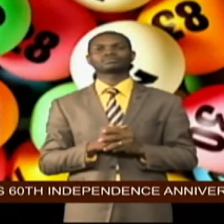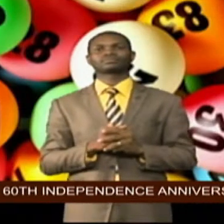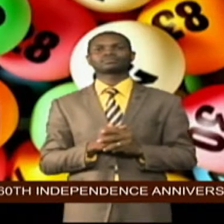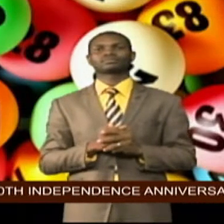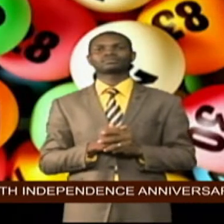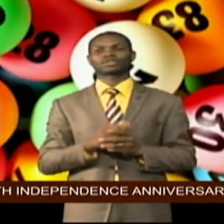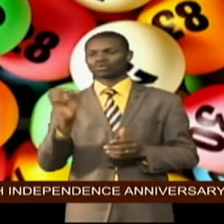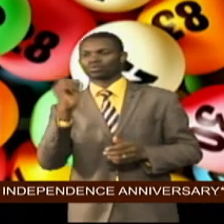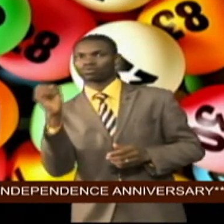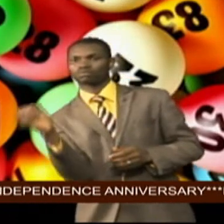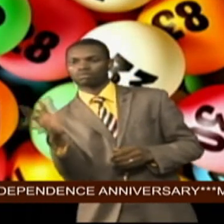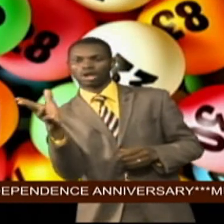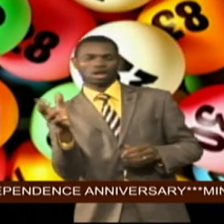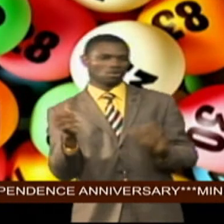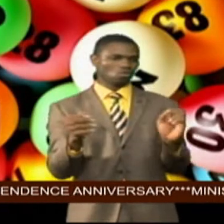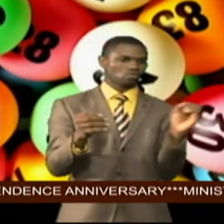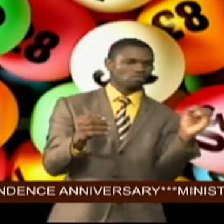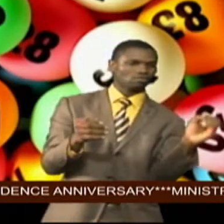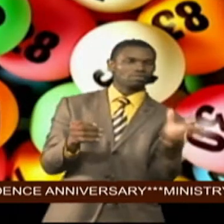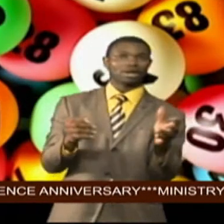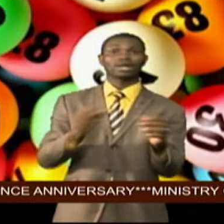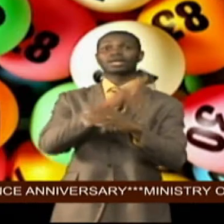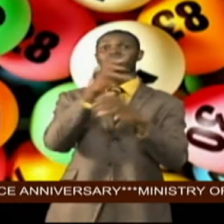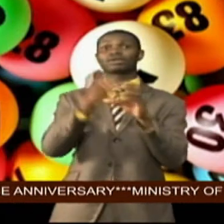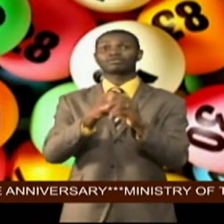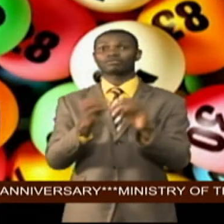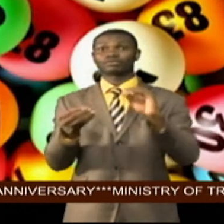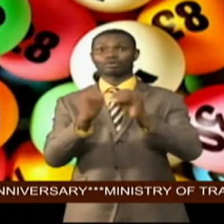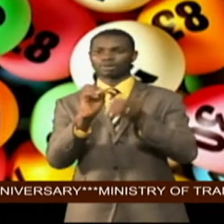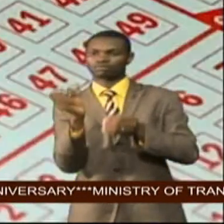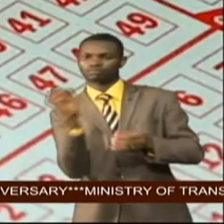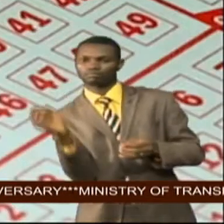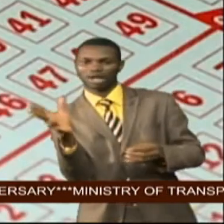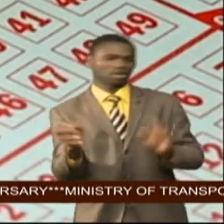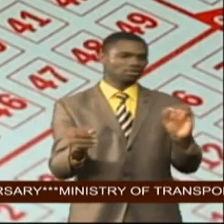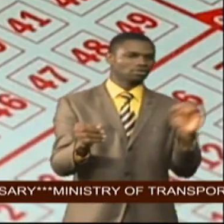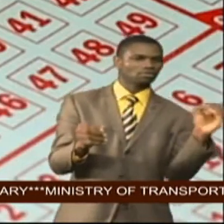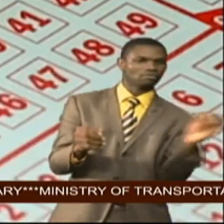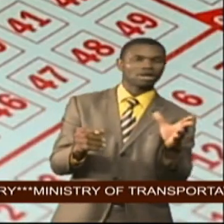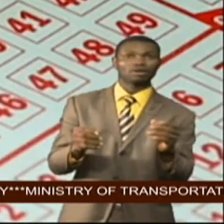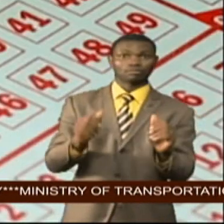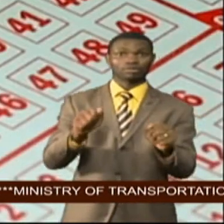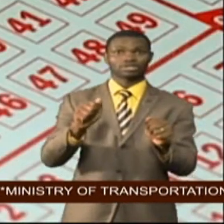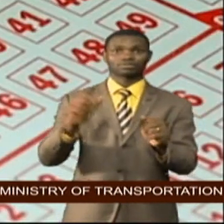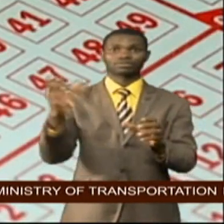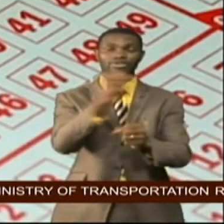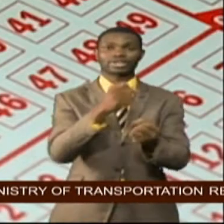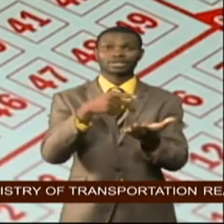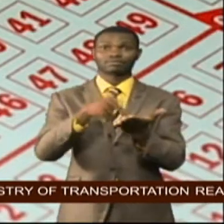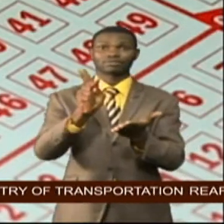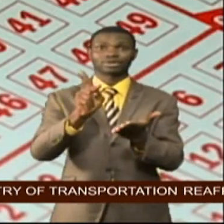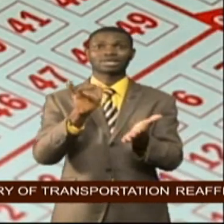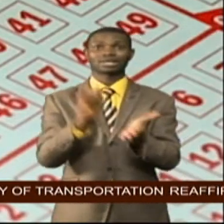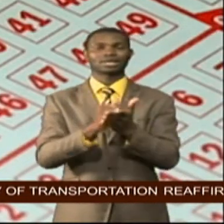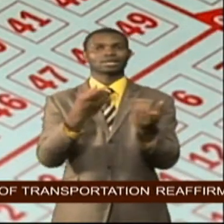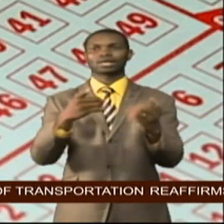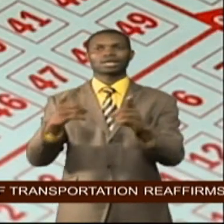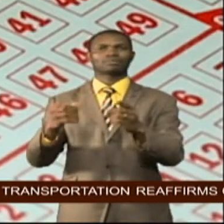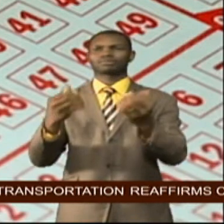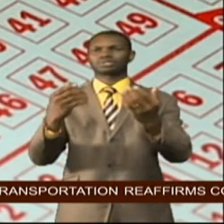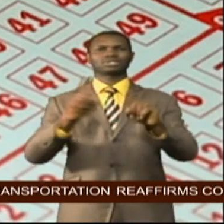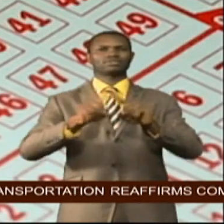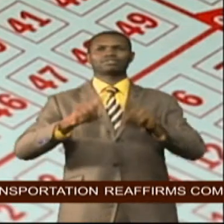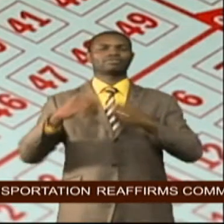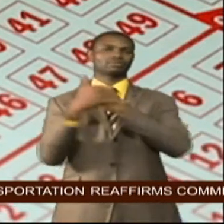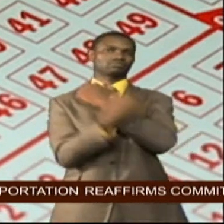Lottery, a form of game that involves the drawing of numbers at random for a prize, no doubt is the order of the day in many